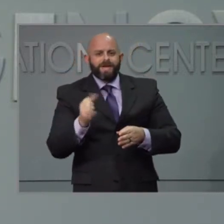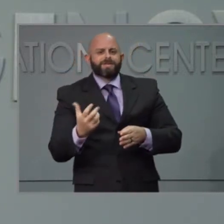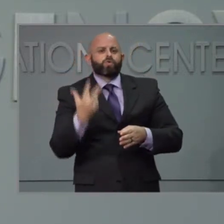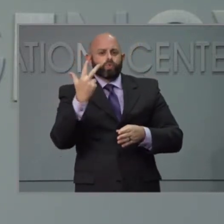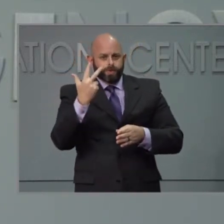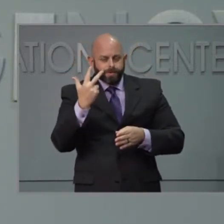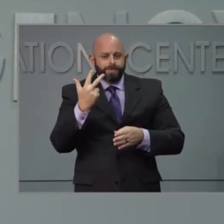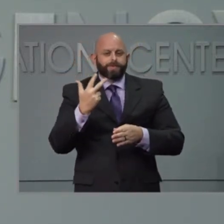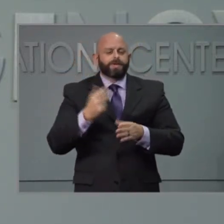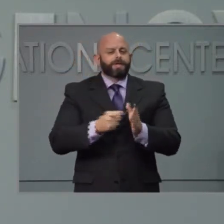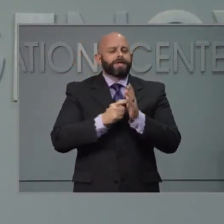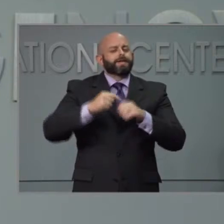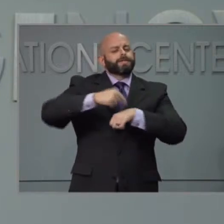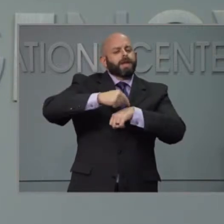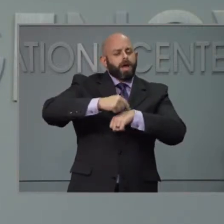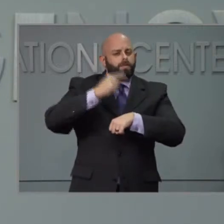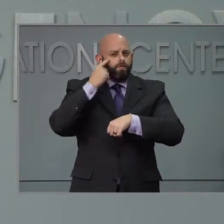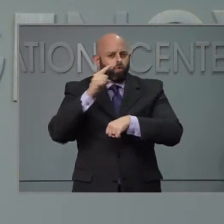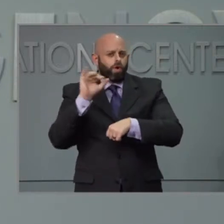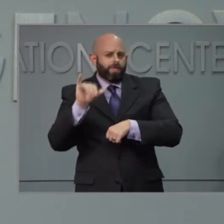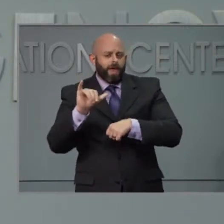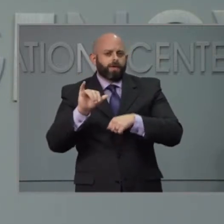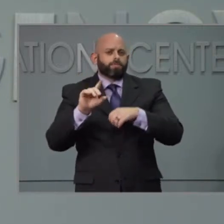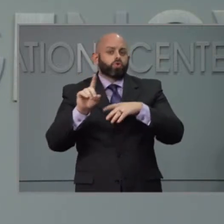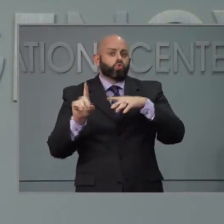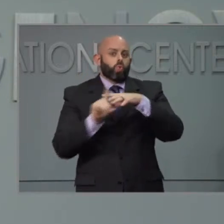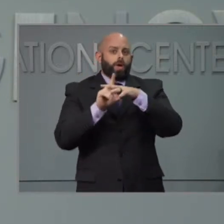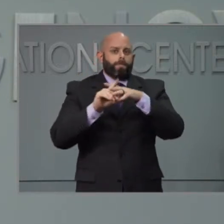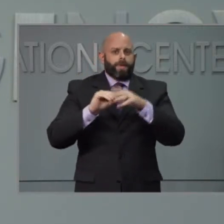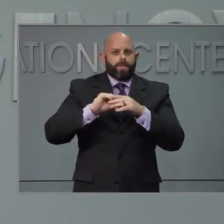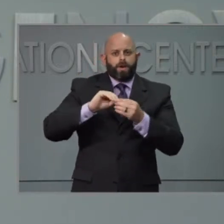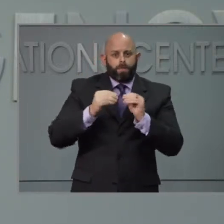show up in our numbers. And actually, our trends started to go up,